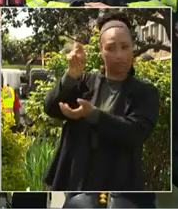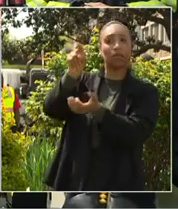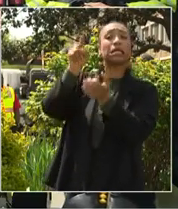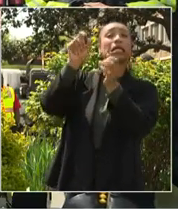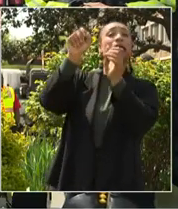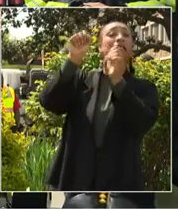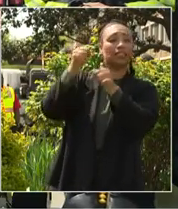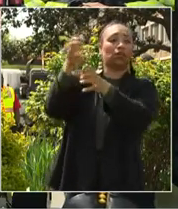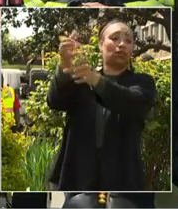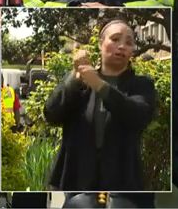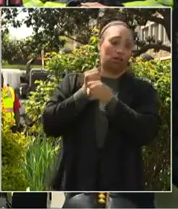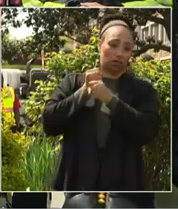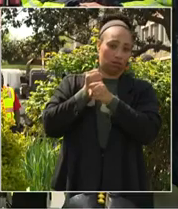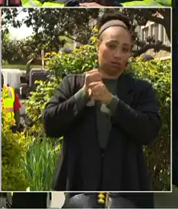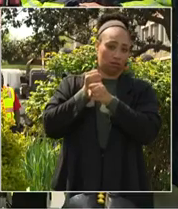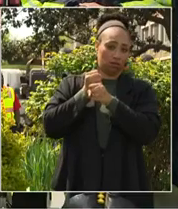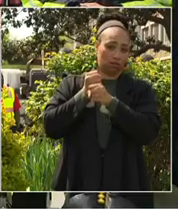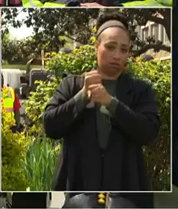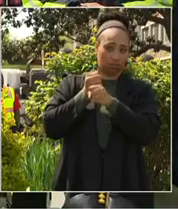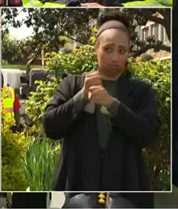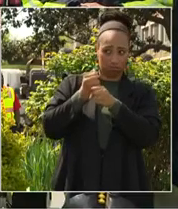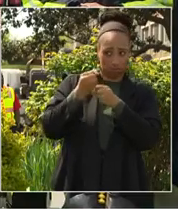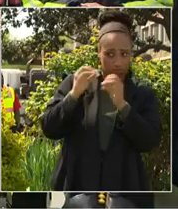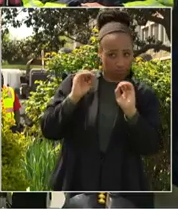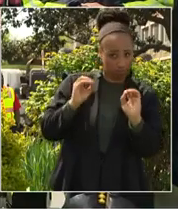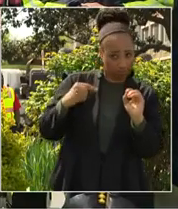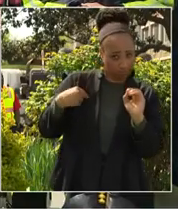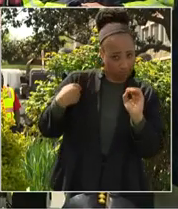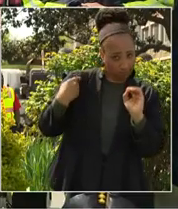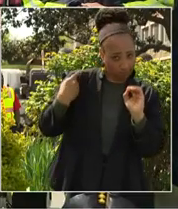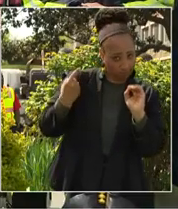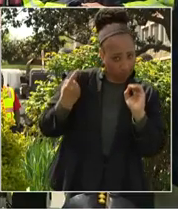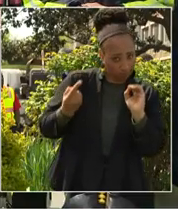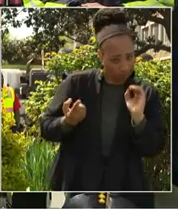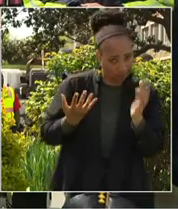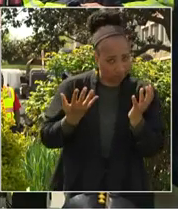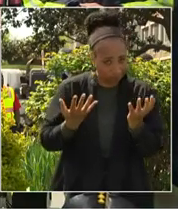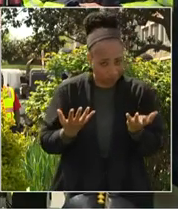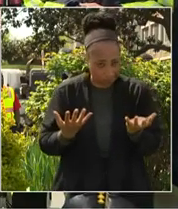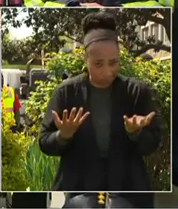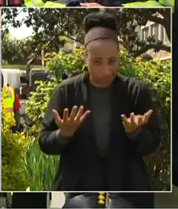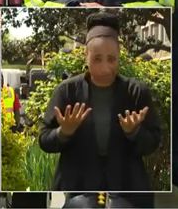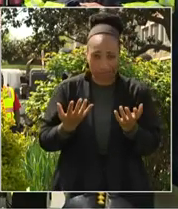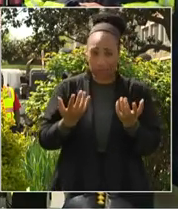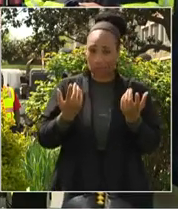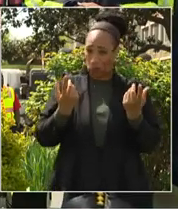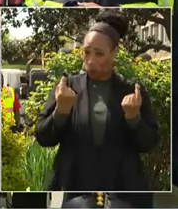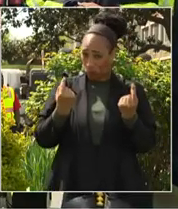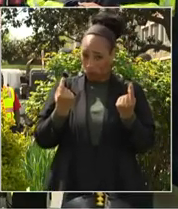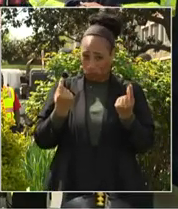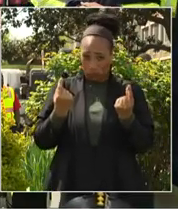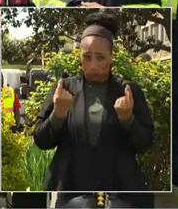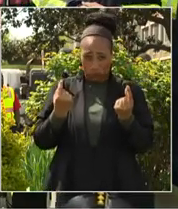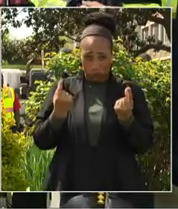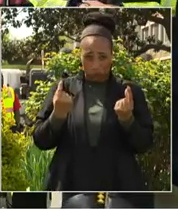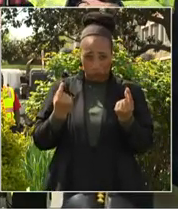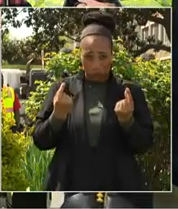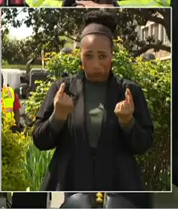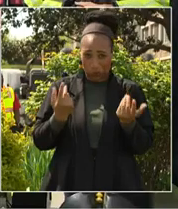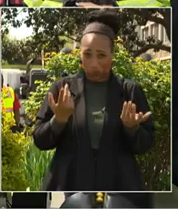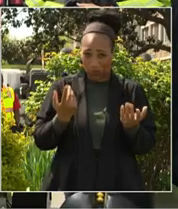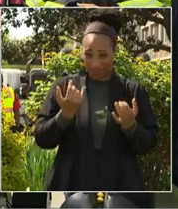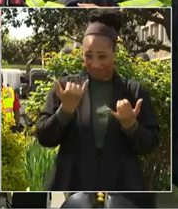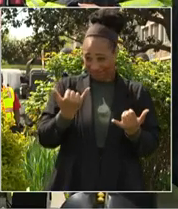money. And given the amount of time we have left in our fiscal year, 6